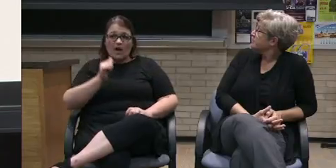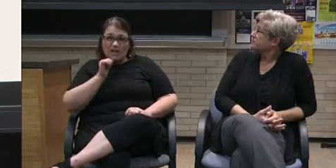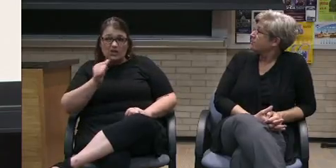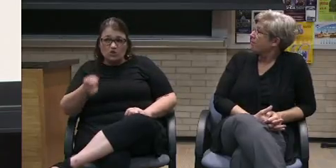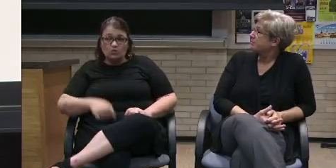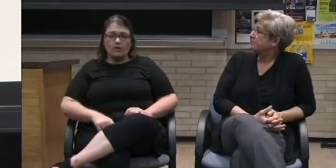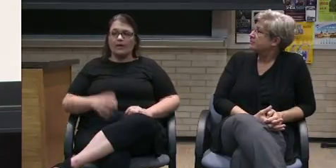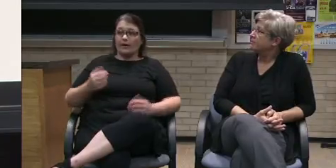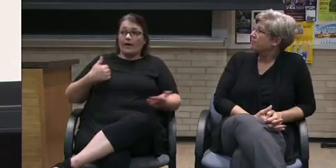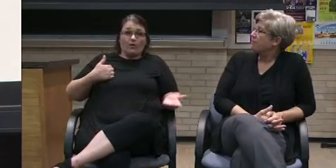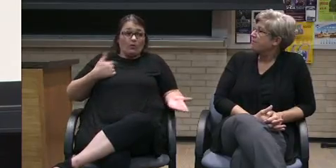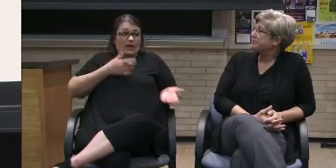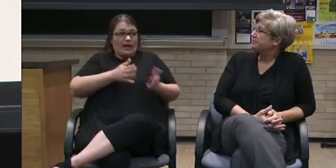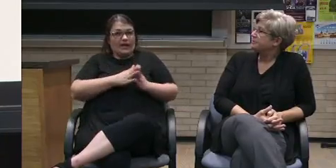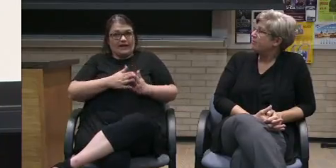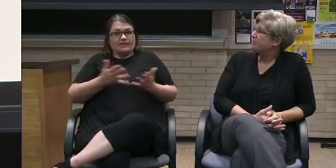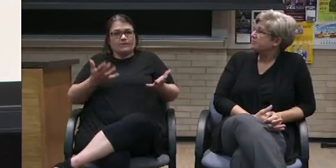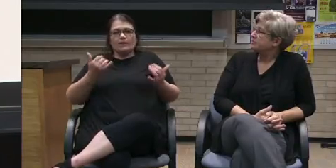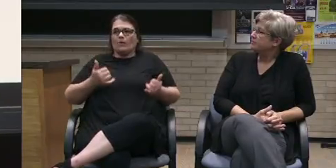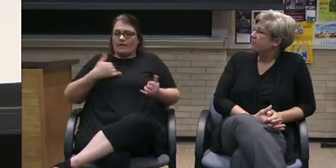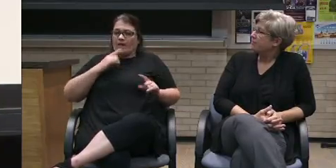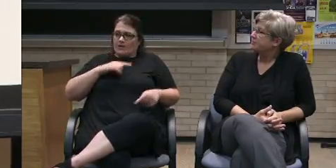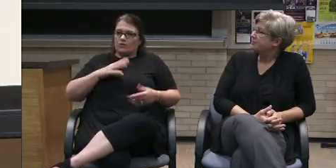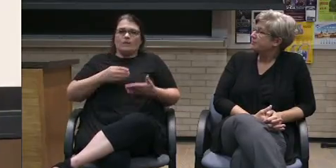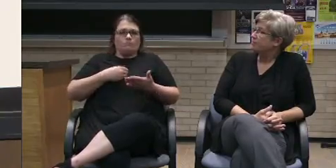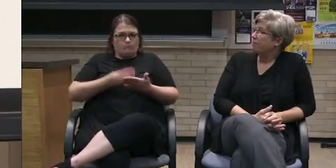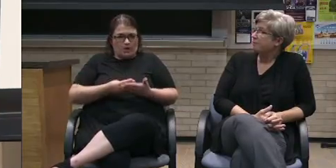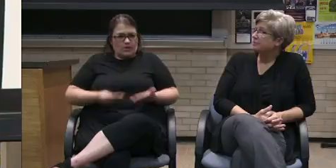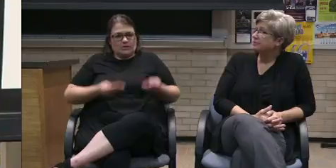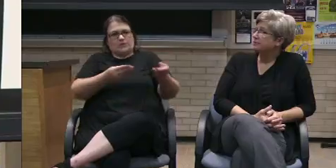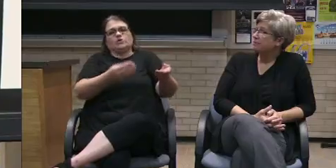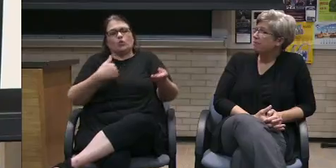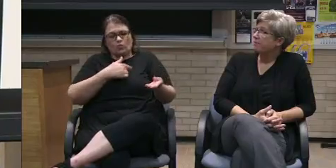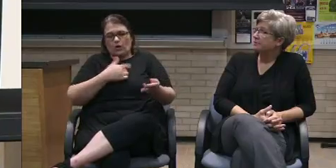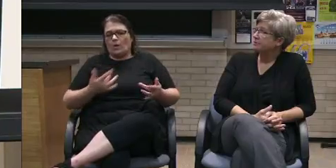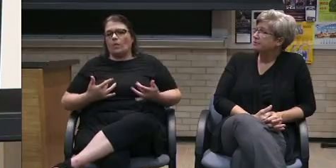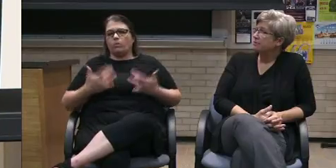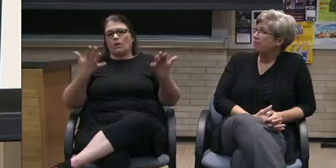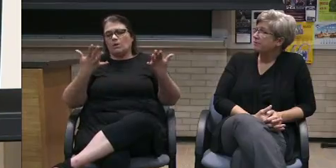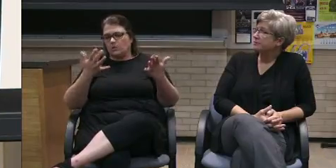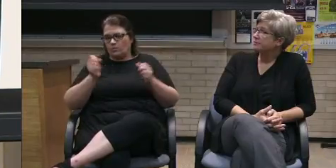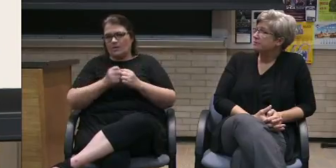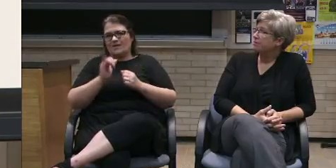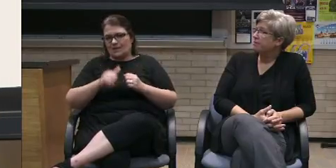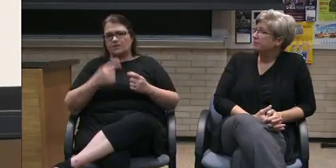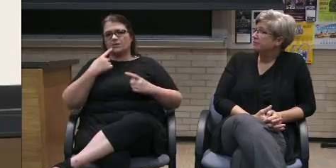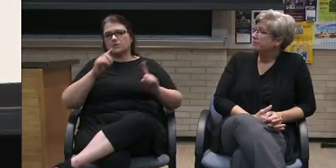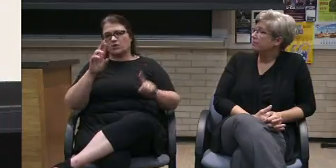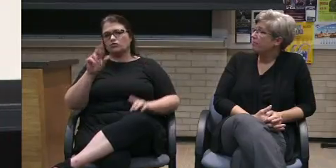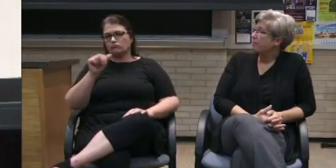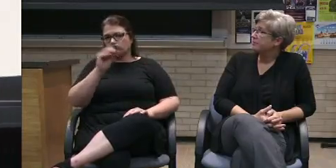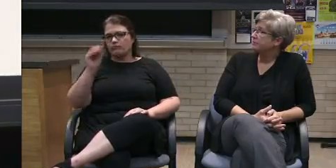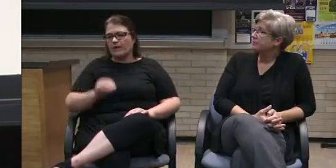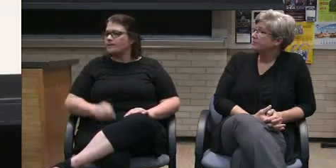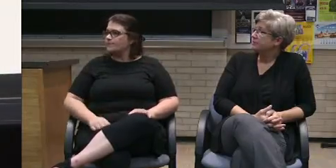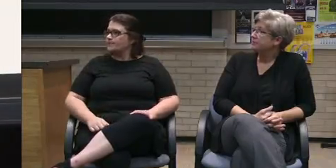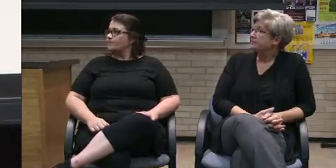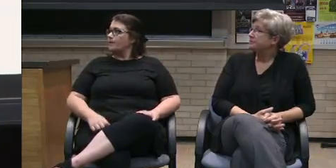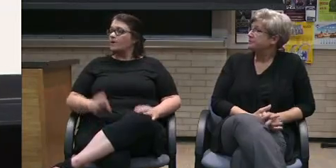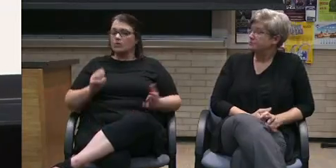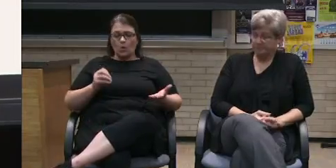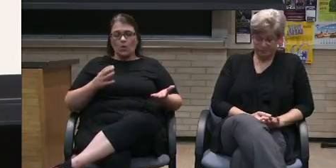Like, now you have an answer and you have the money. So we did it, and we're thrilled with the success rate. Early alerts and intrusive advising. My question